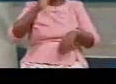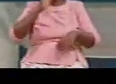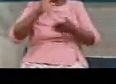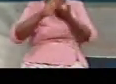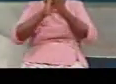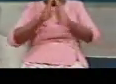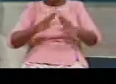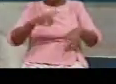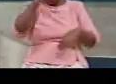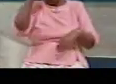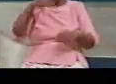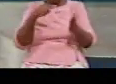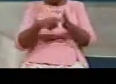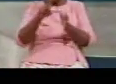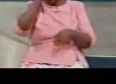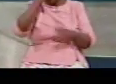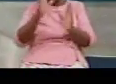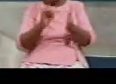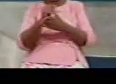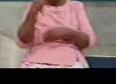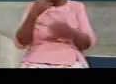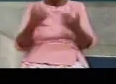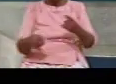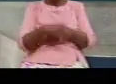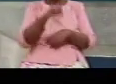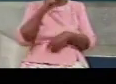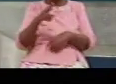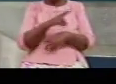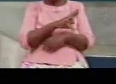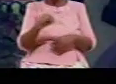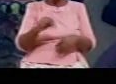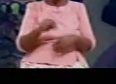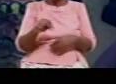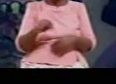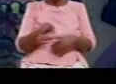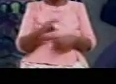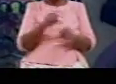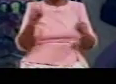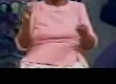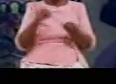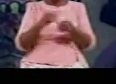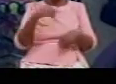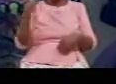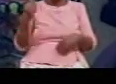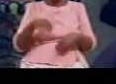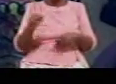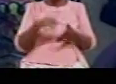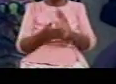see today, you will see them no more forever in Jesus' name. And so Moses